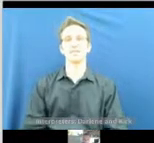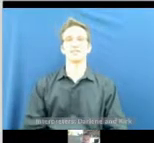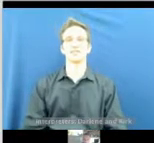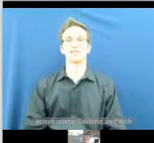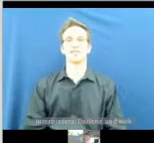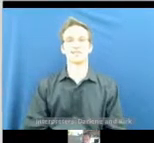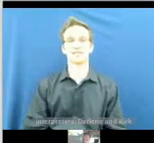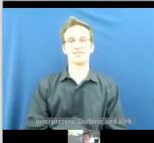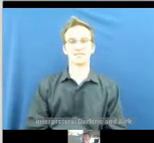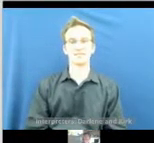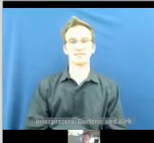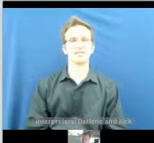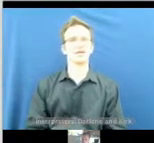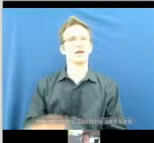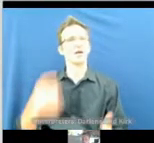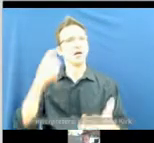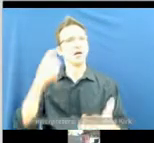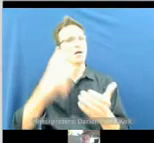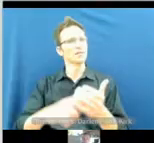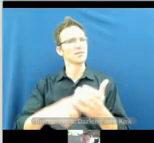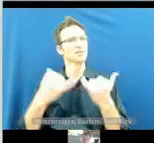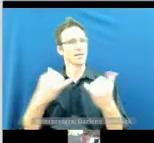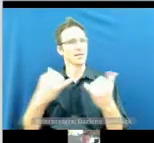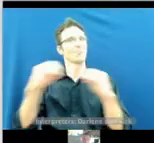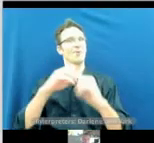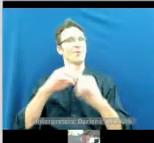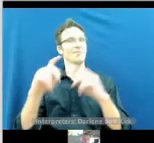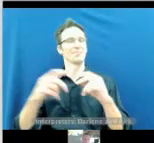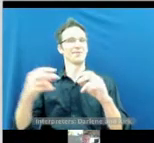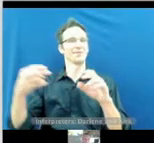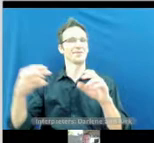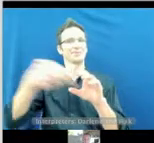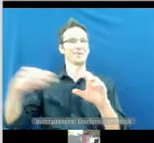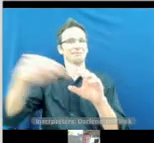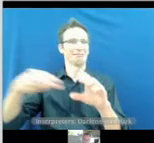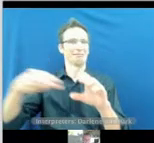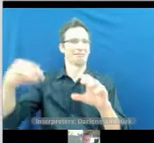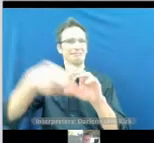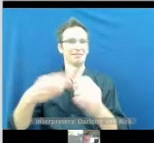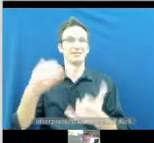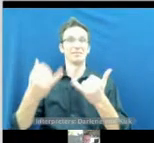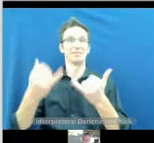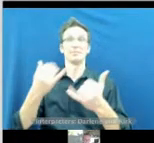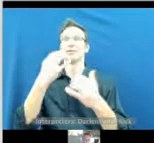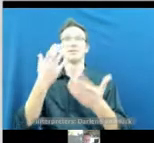And so people are still joining the session. I'll be running out from dinner to try and log on.